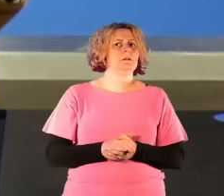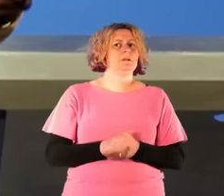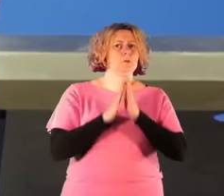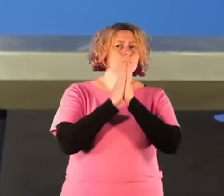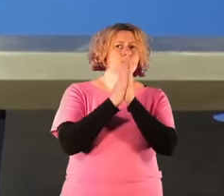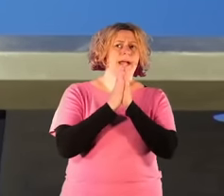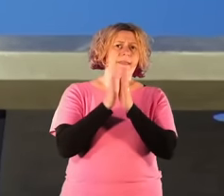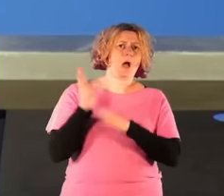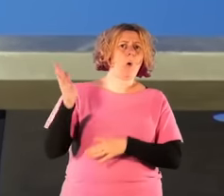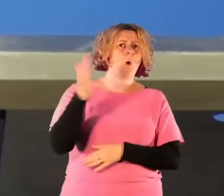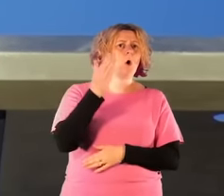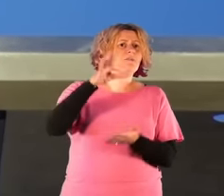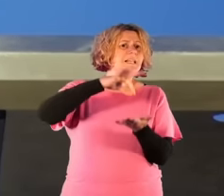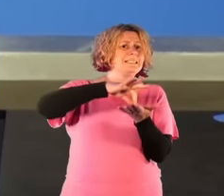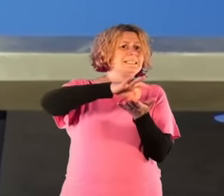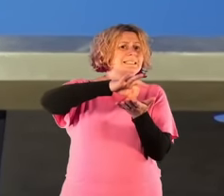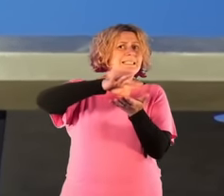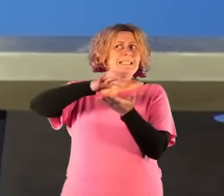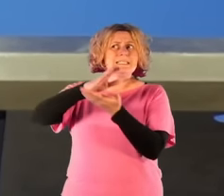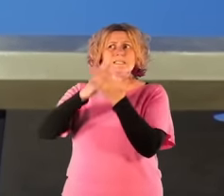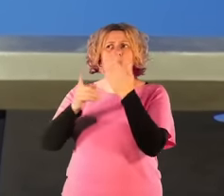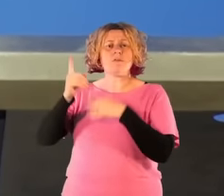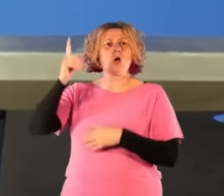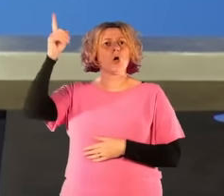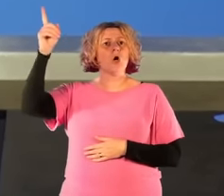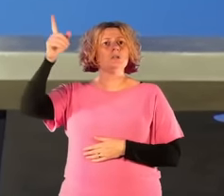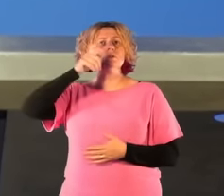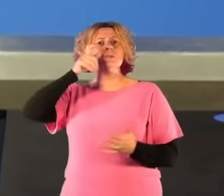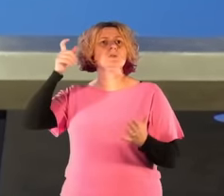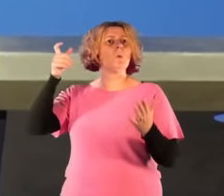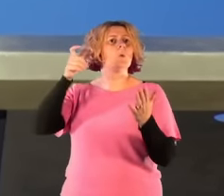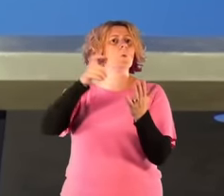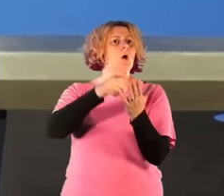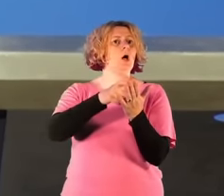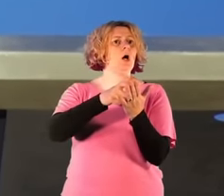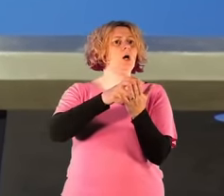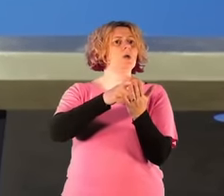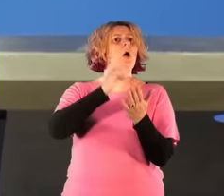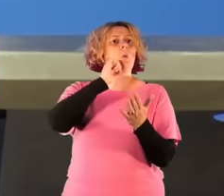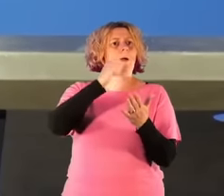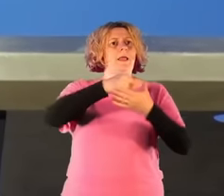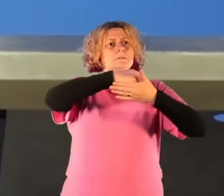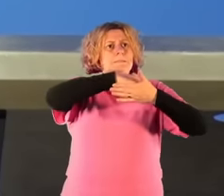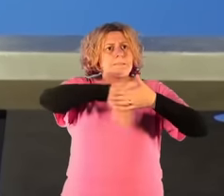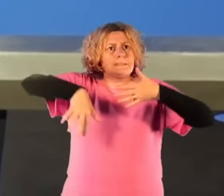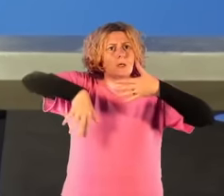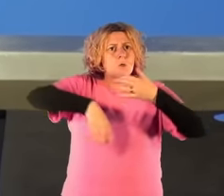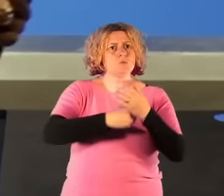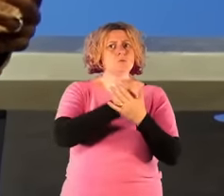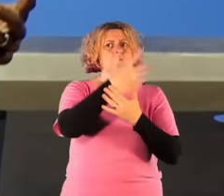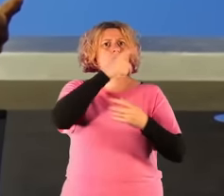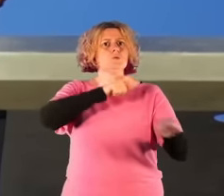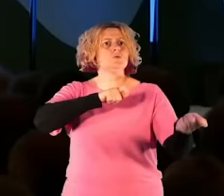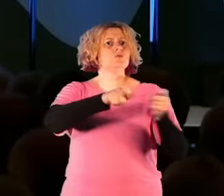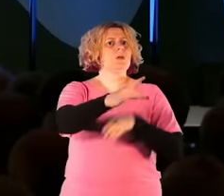out through the week would bear much life-changing fruit in our young people and our children.